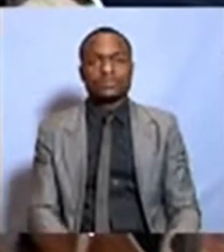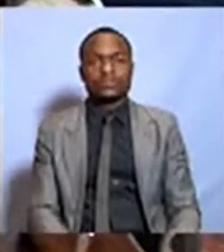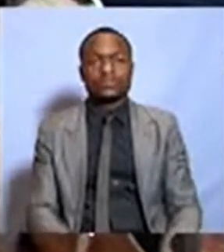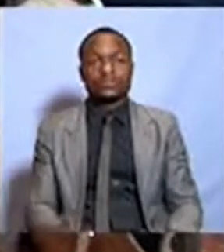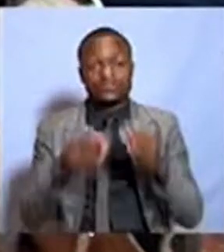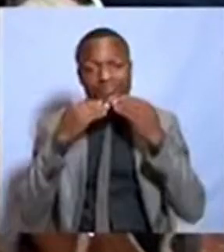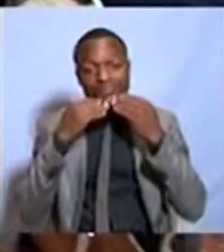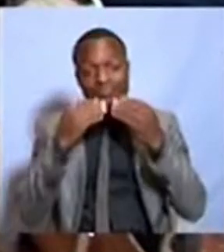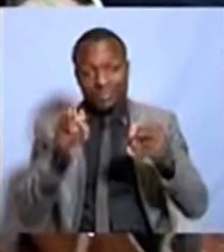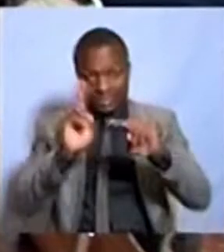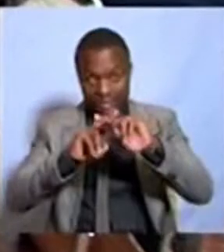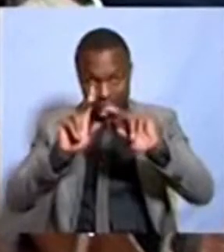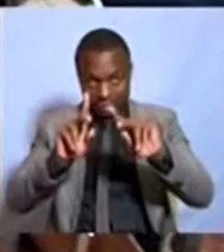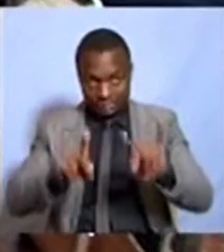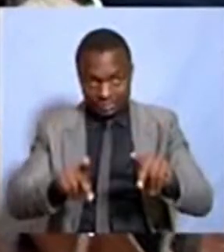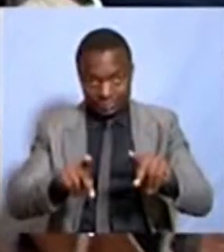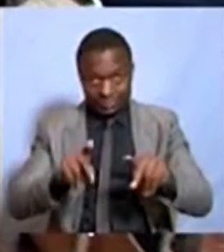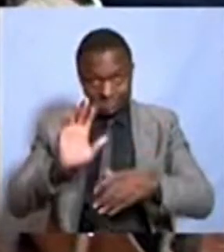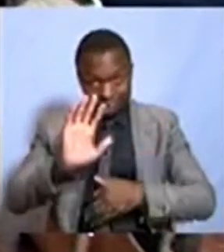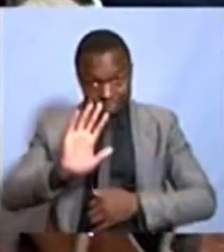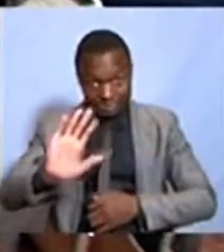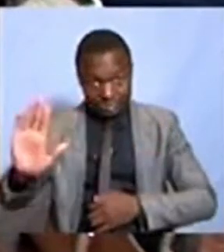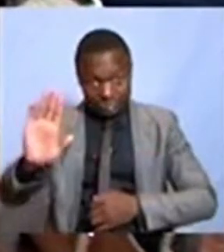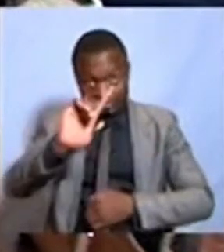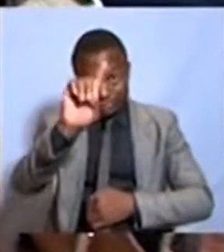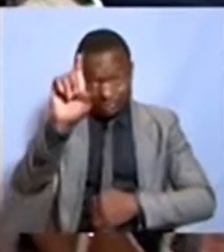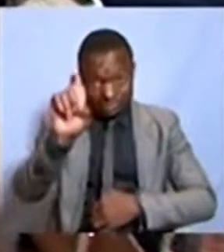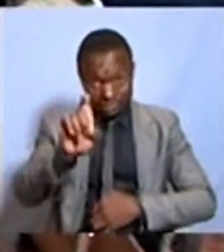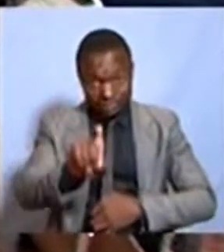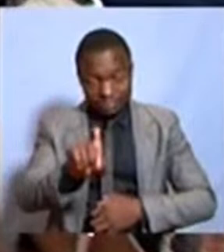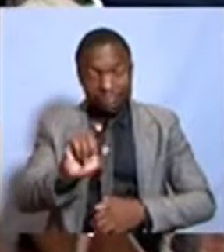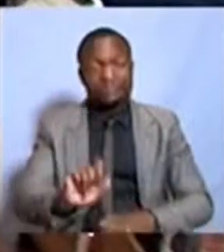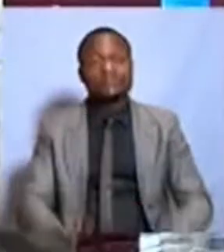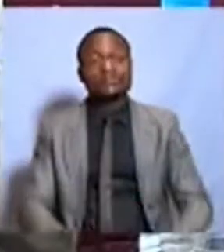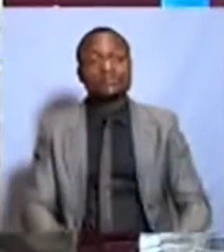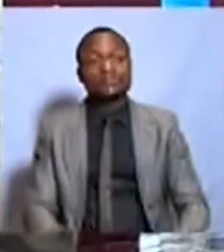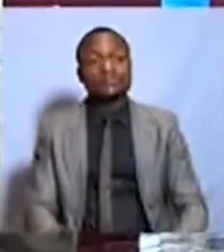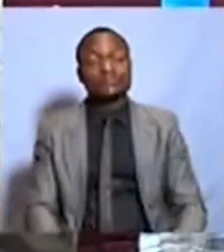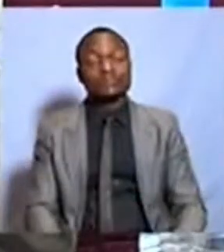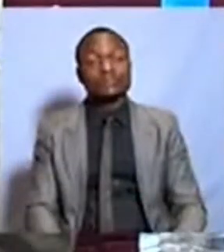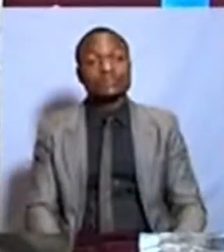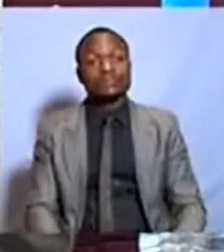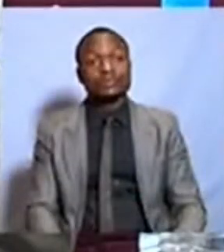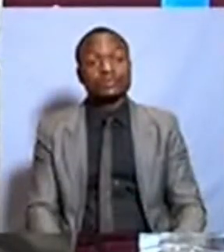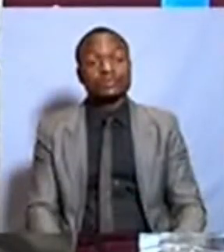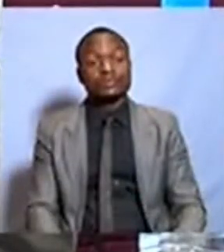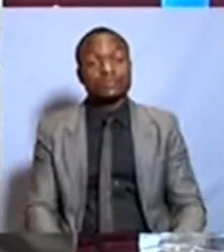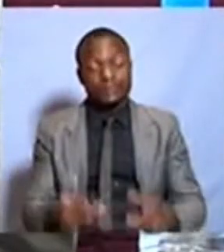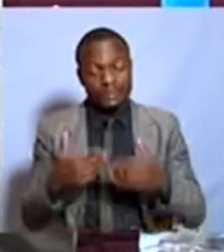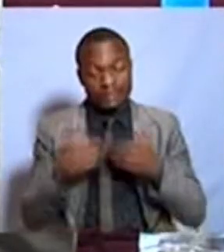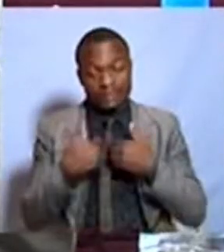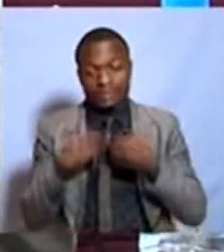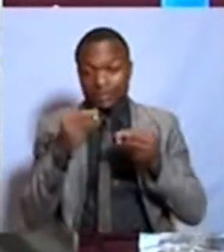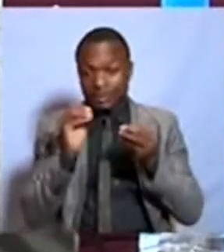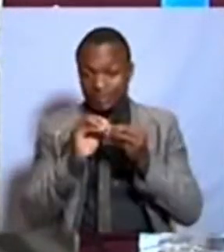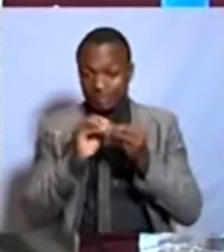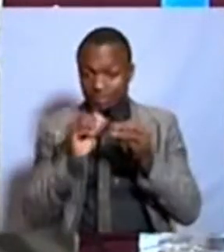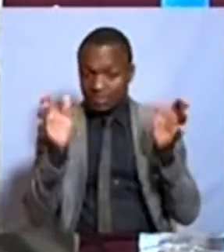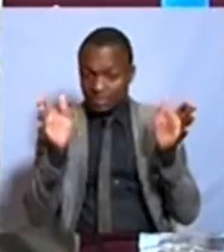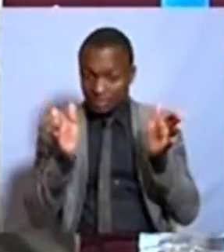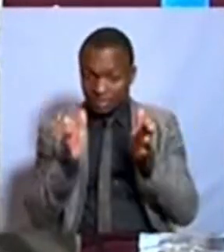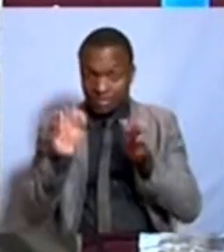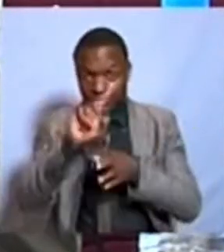Thank you, Chair. My questions, a number of short questions. Thank you so much for the